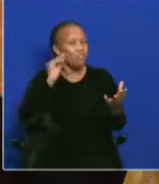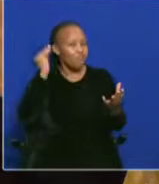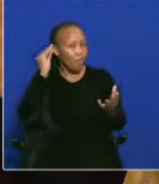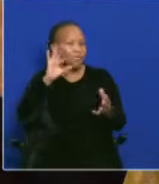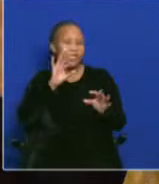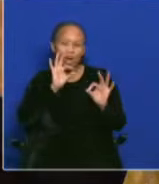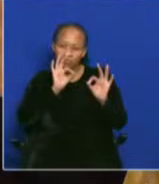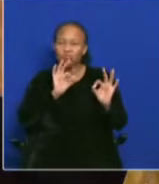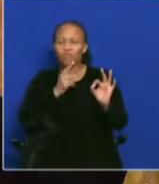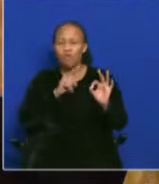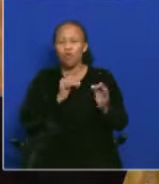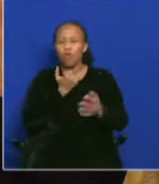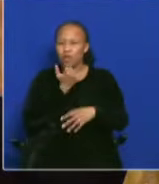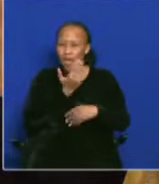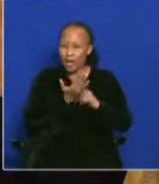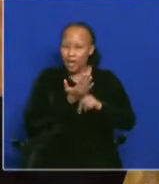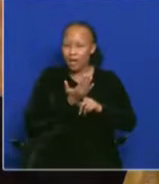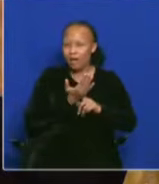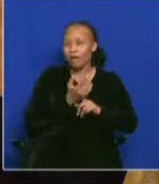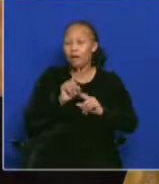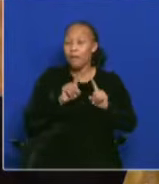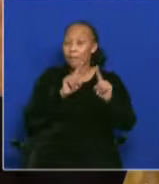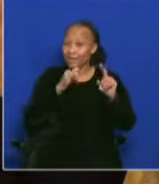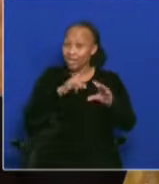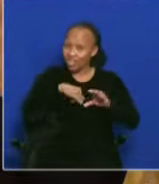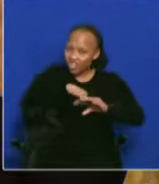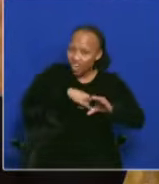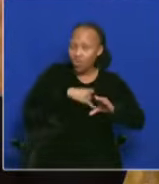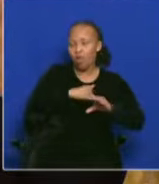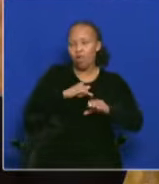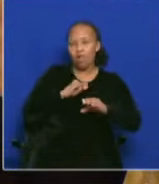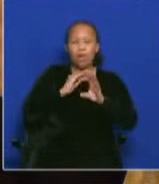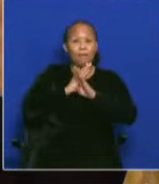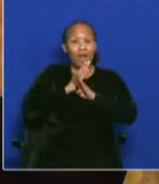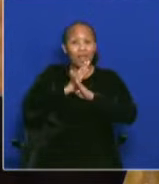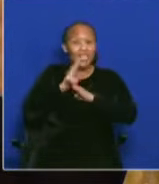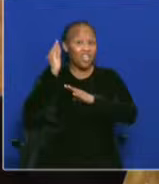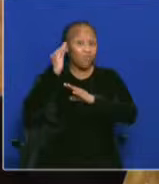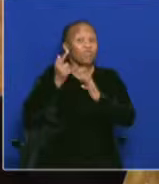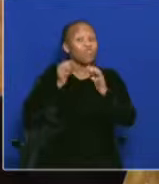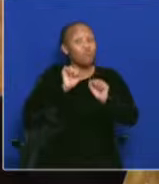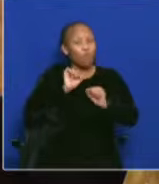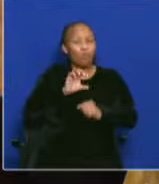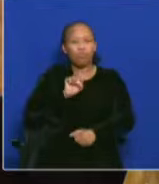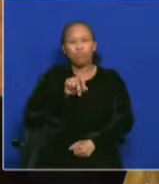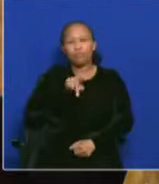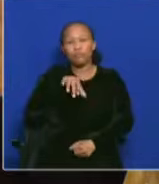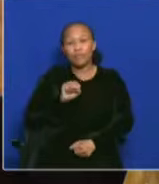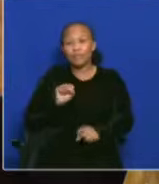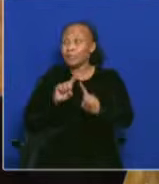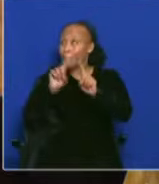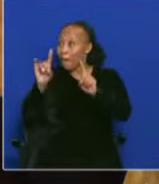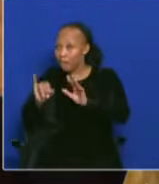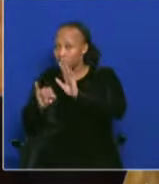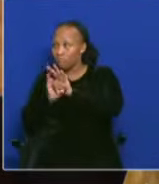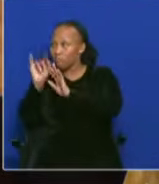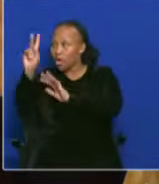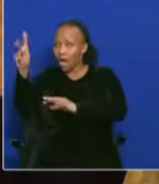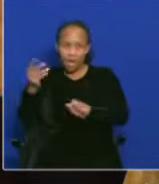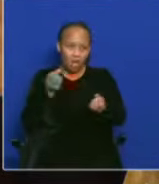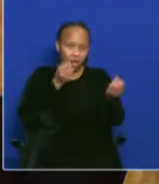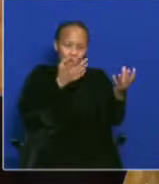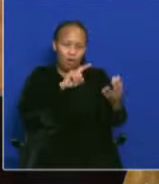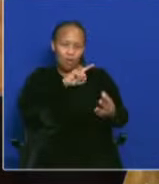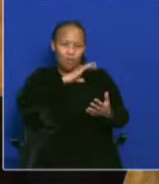this is internal private SAPS information, but it is intended to assist Mr. Sayed in the process of securing the